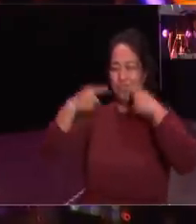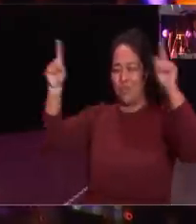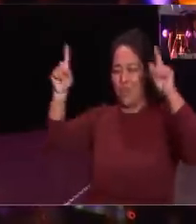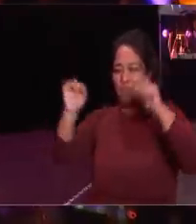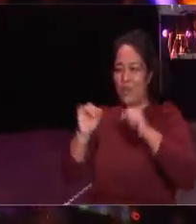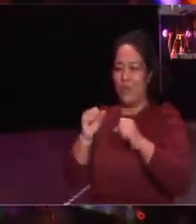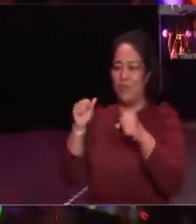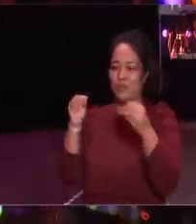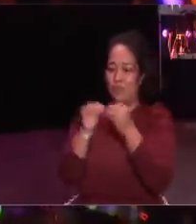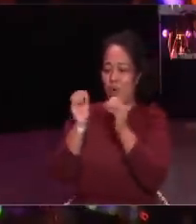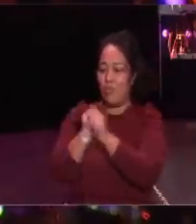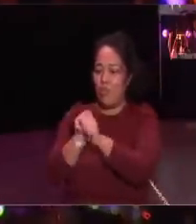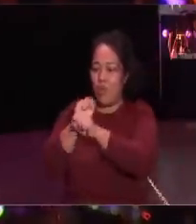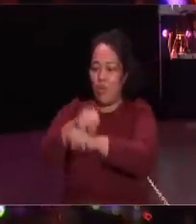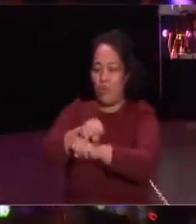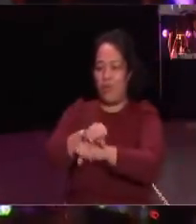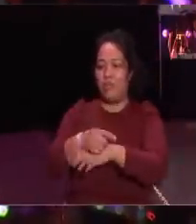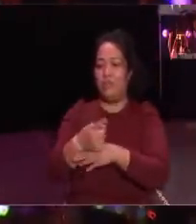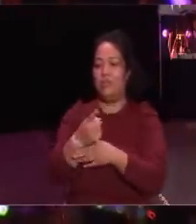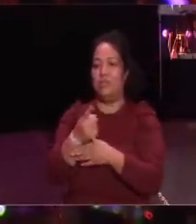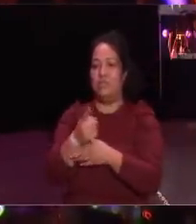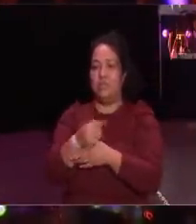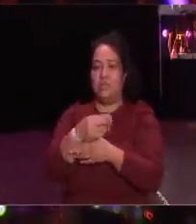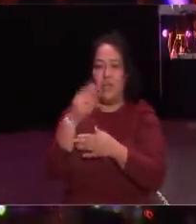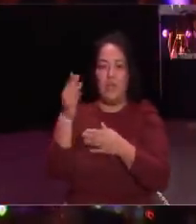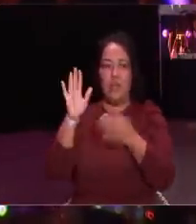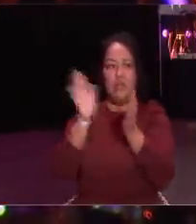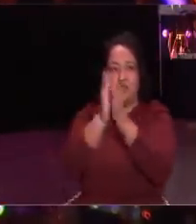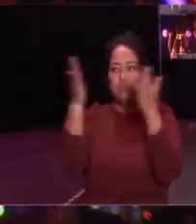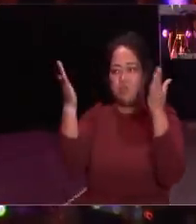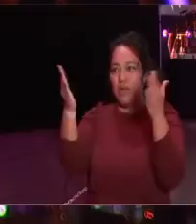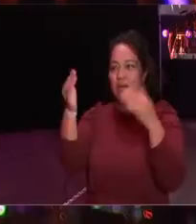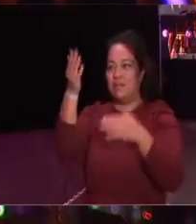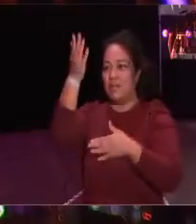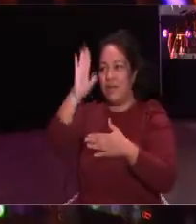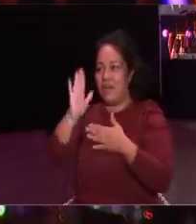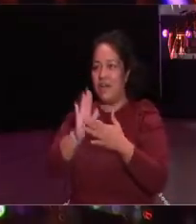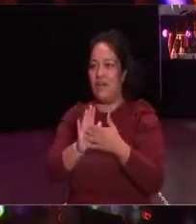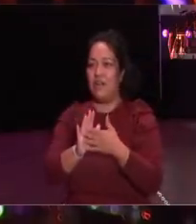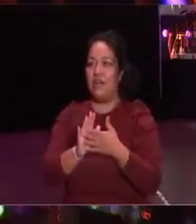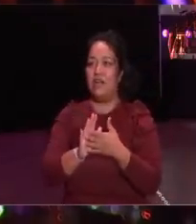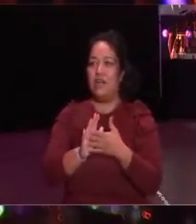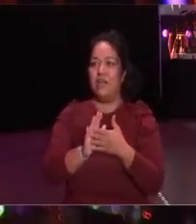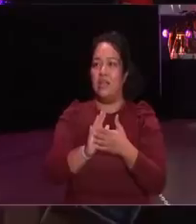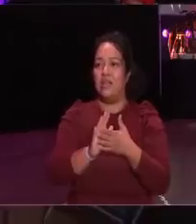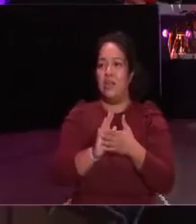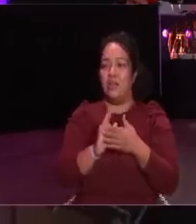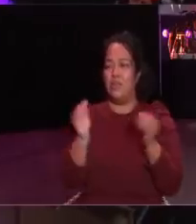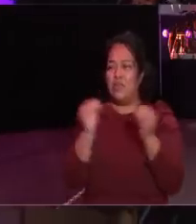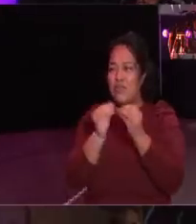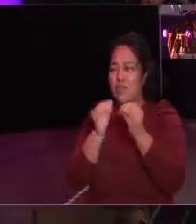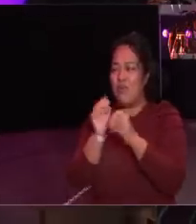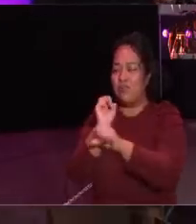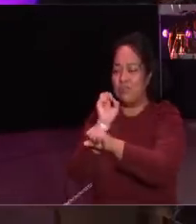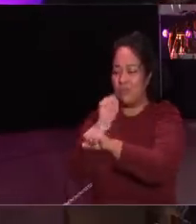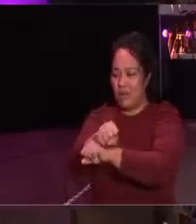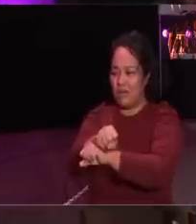Alguien alabe a Dios allí atrás. Praise God back there. Somos más que vencedores. We are more than